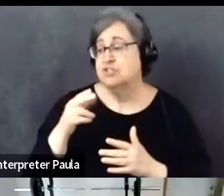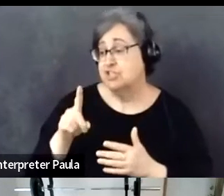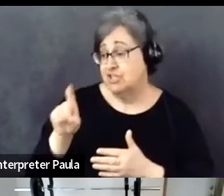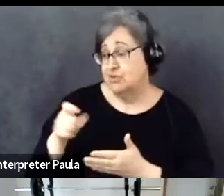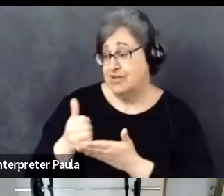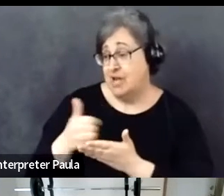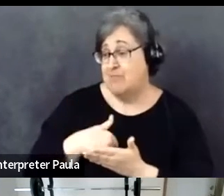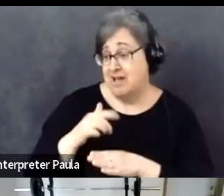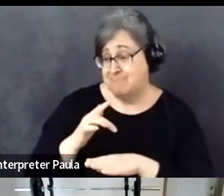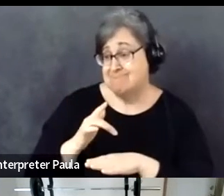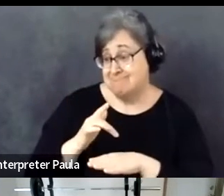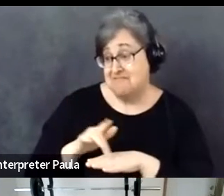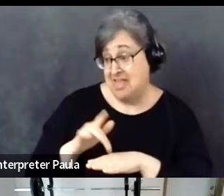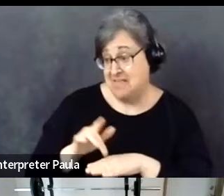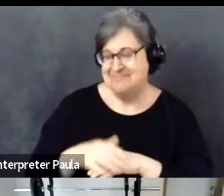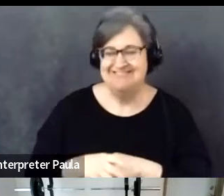available.